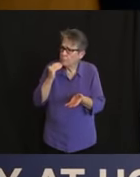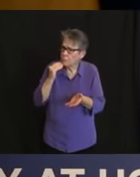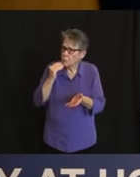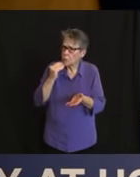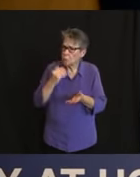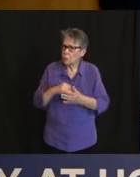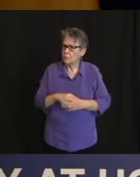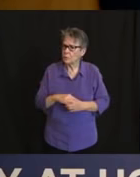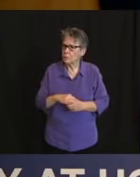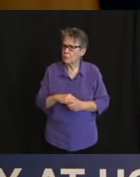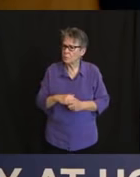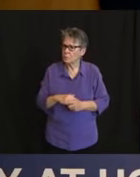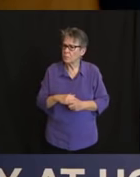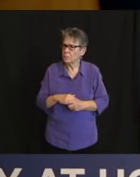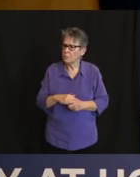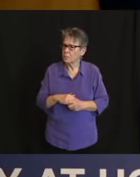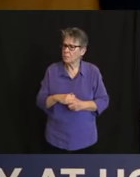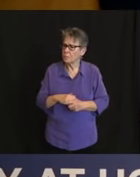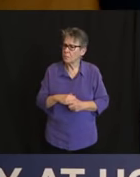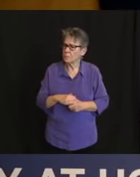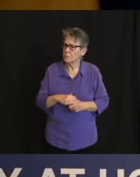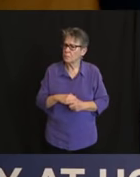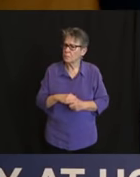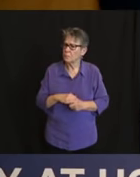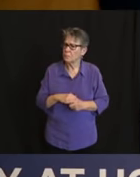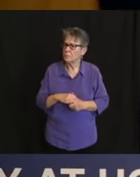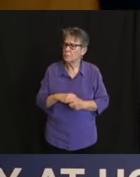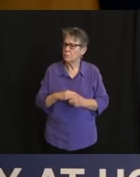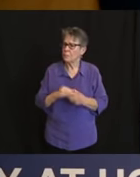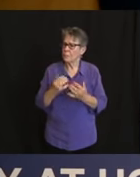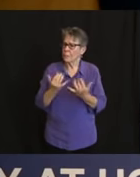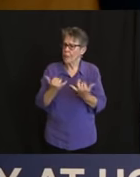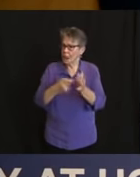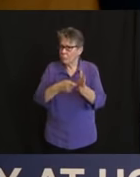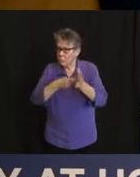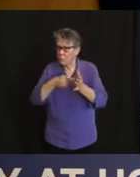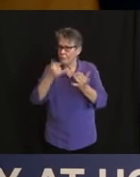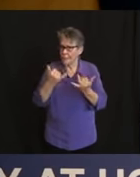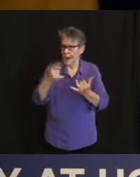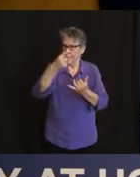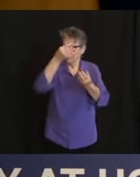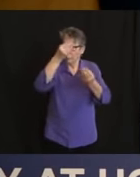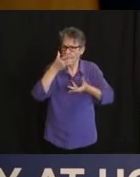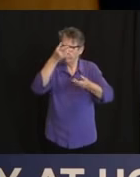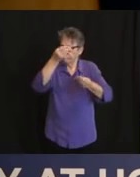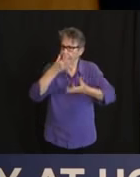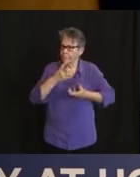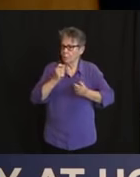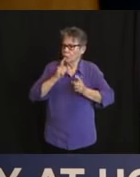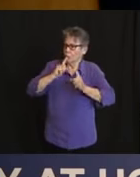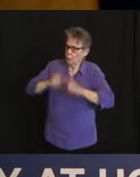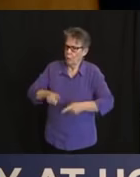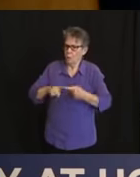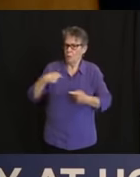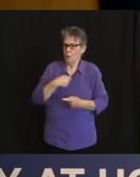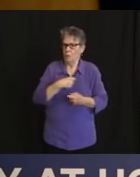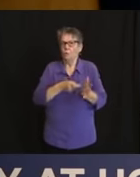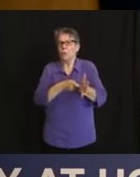some of the long-term care facilities have shared with us that their death reporting seems